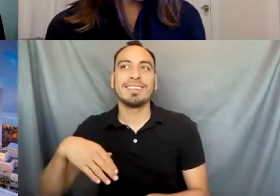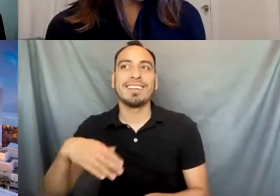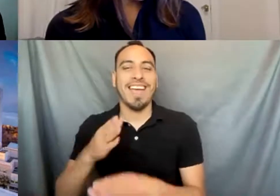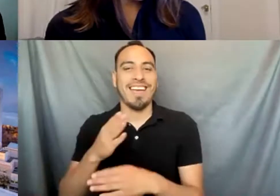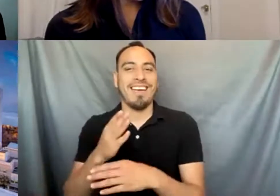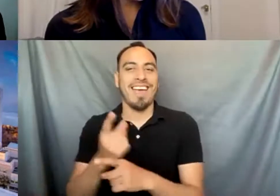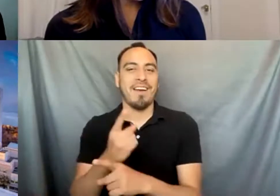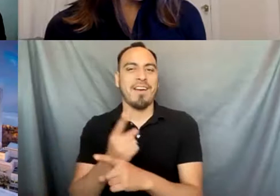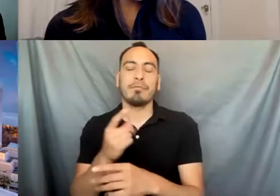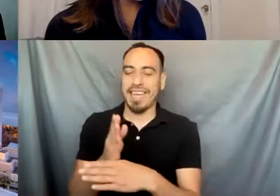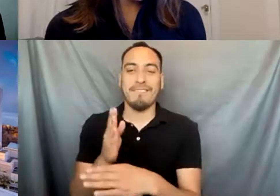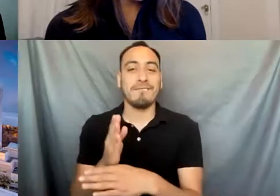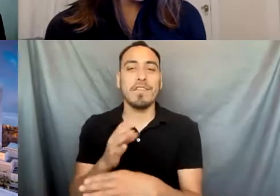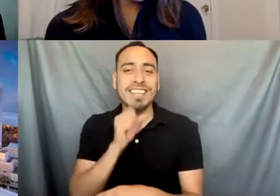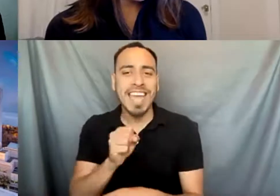58.